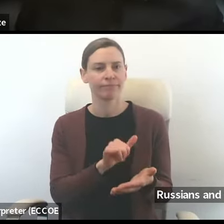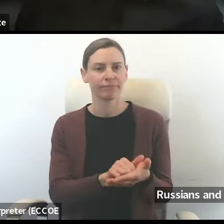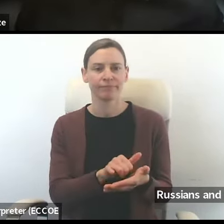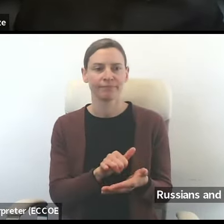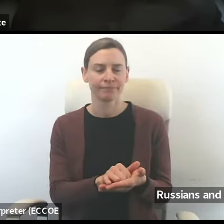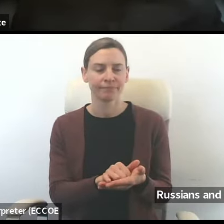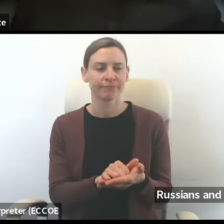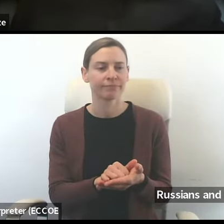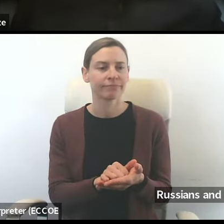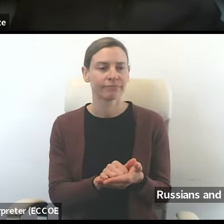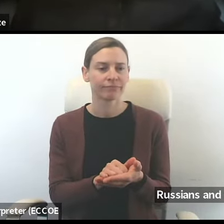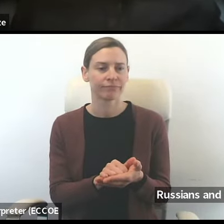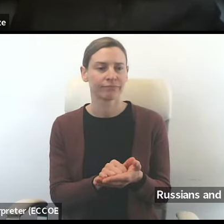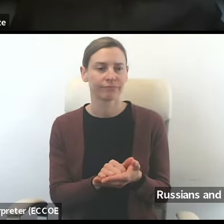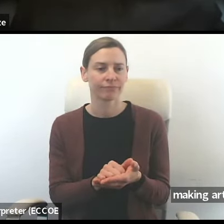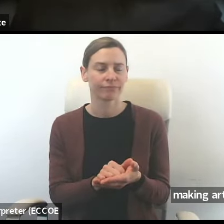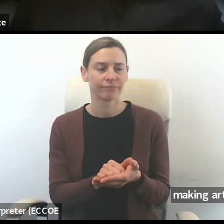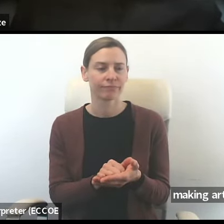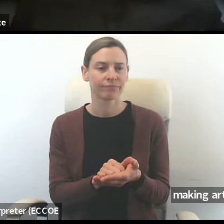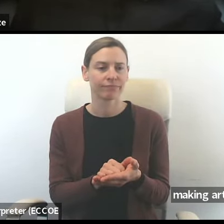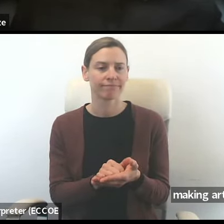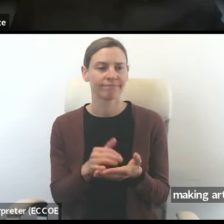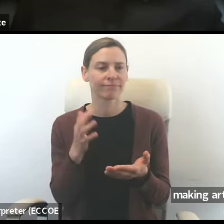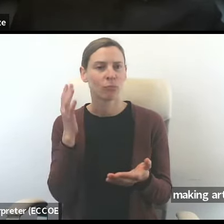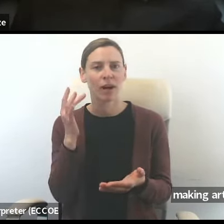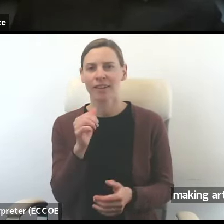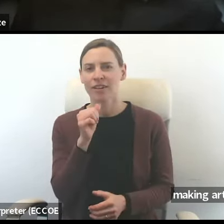because it would be, like, you know, unfair.